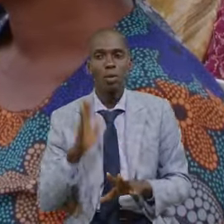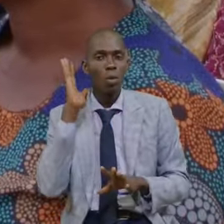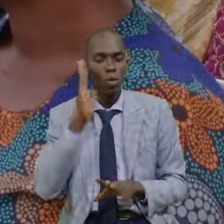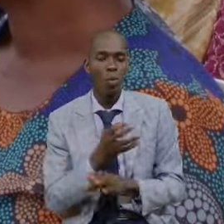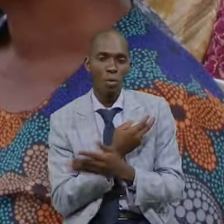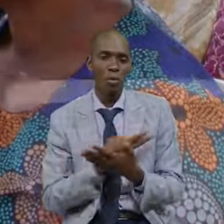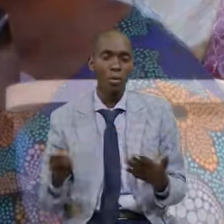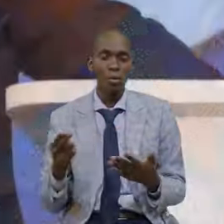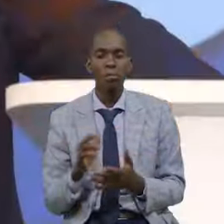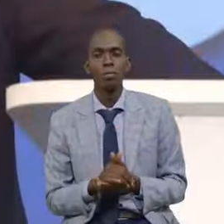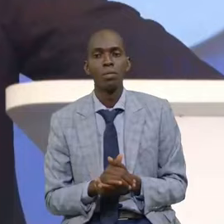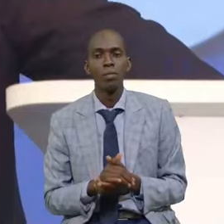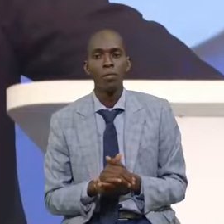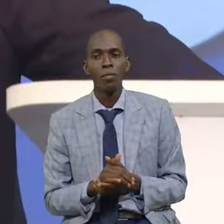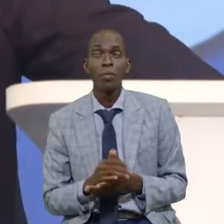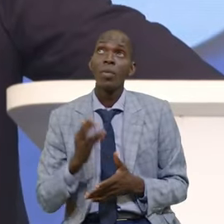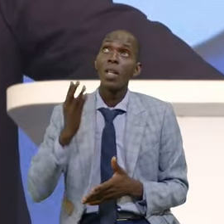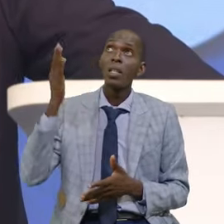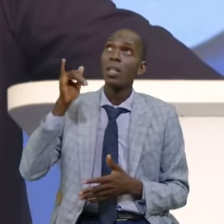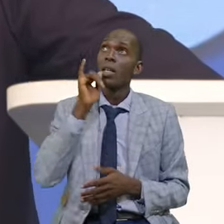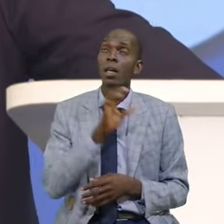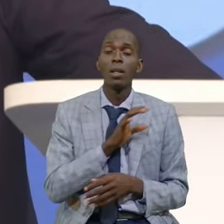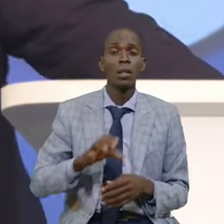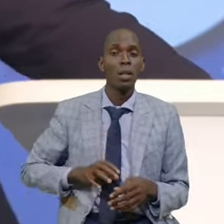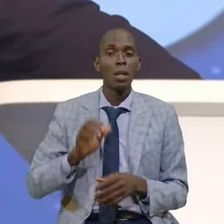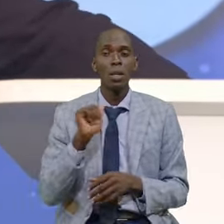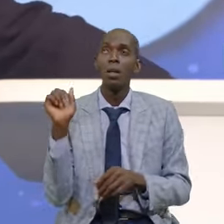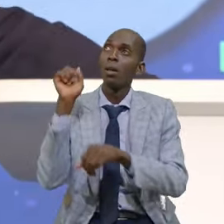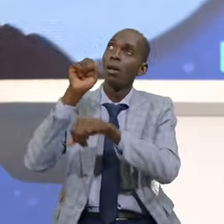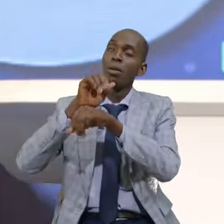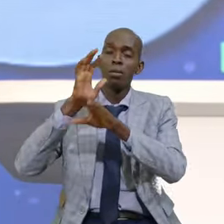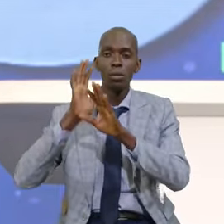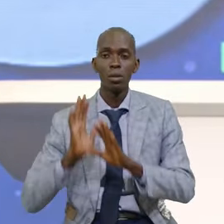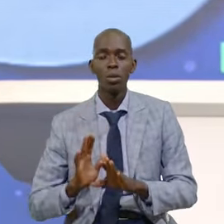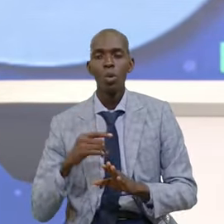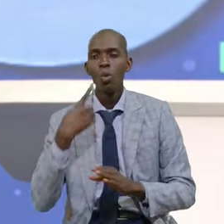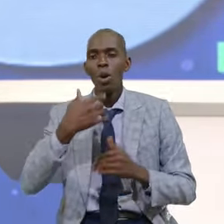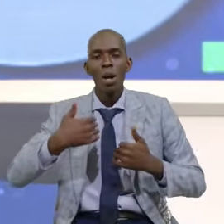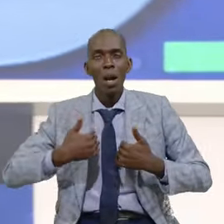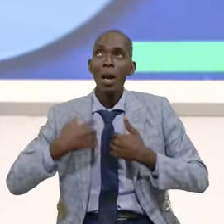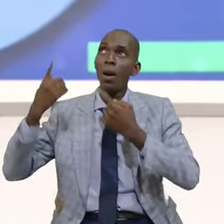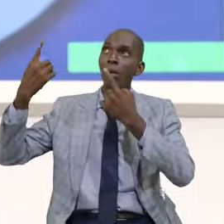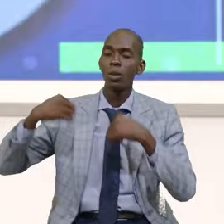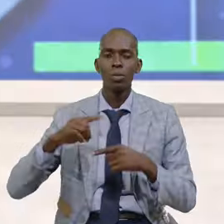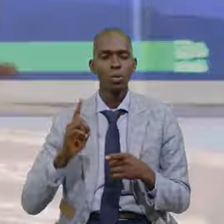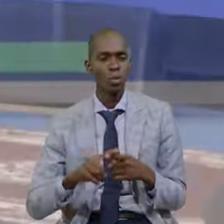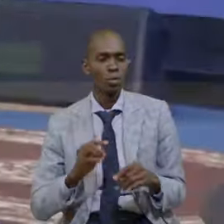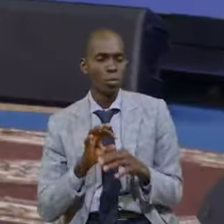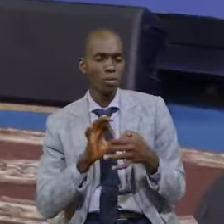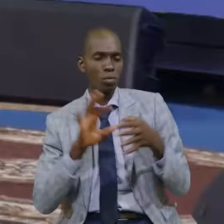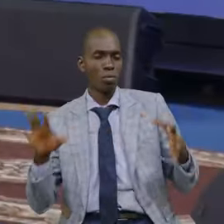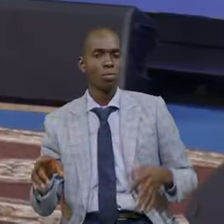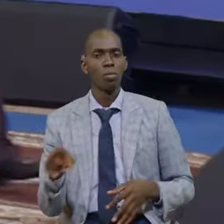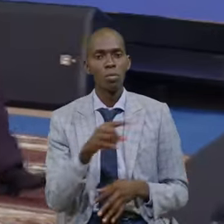Christ, the conqueror, who has come to set us free. And he says, whether